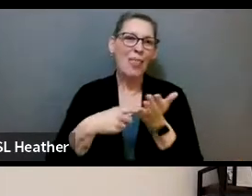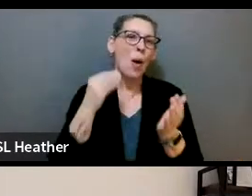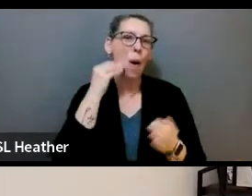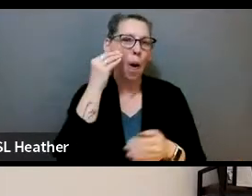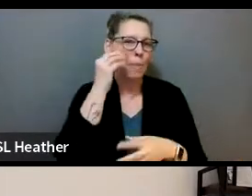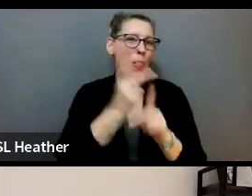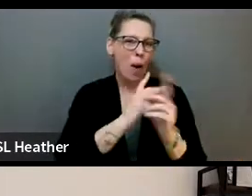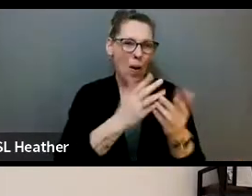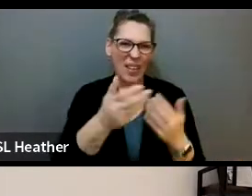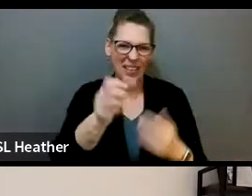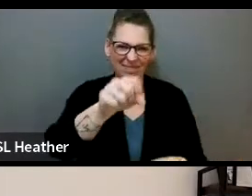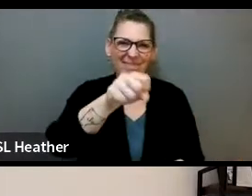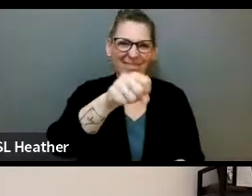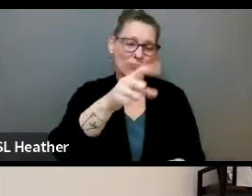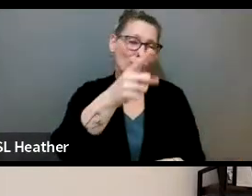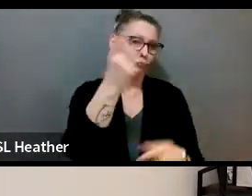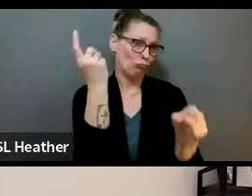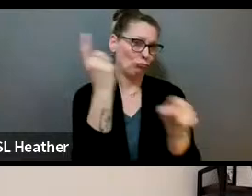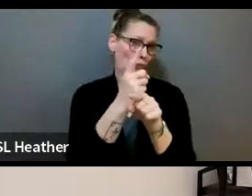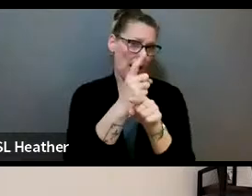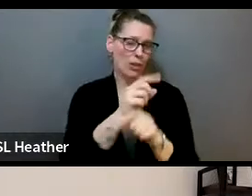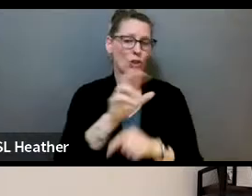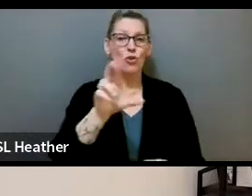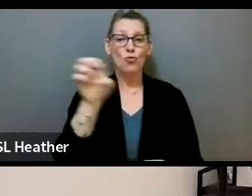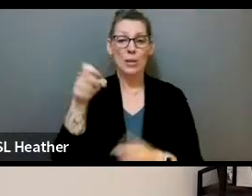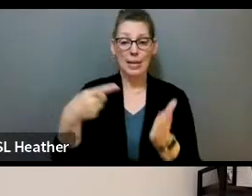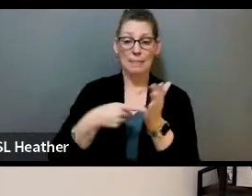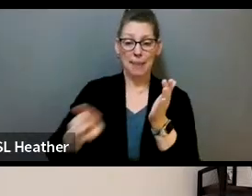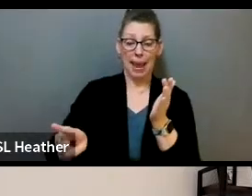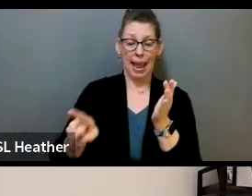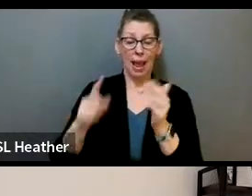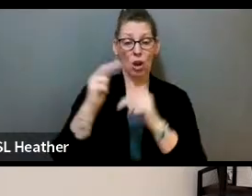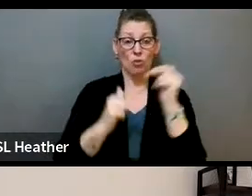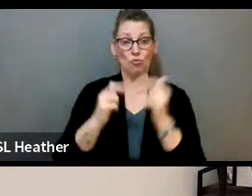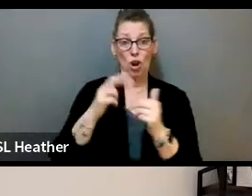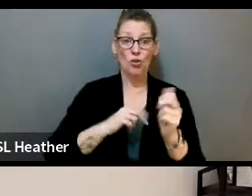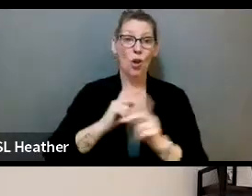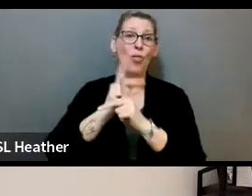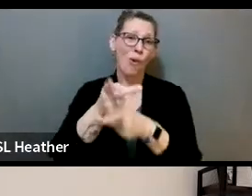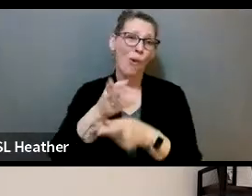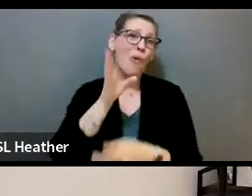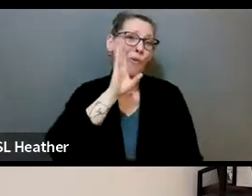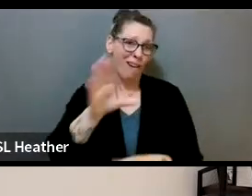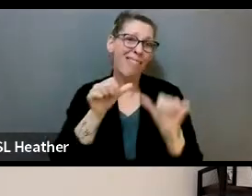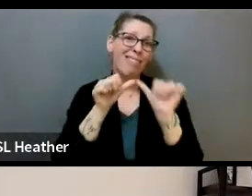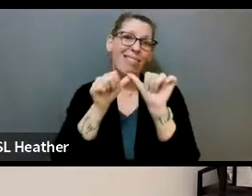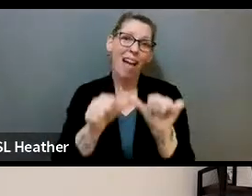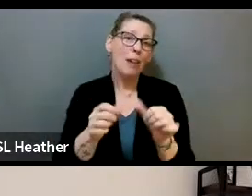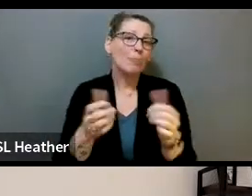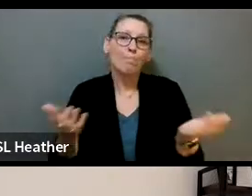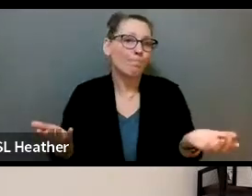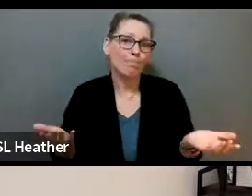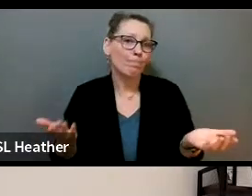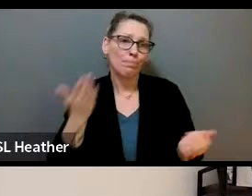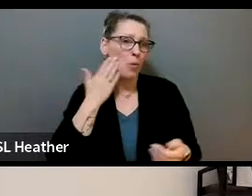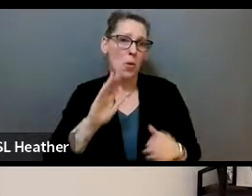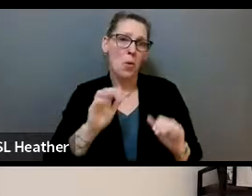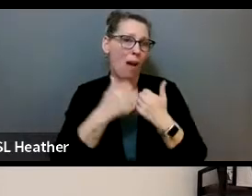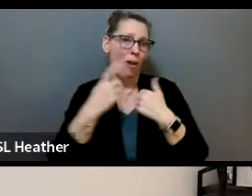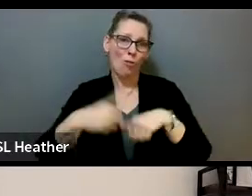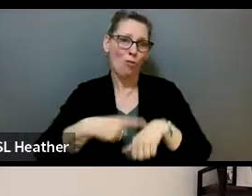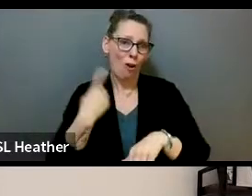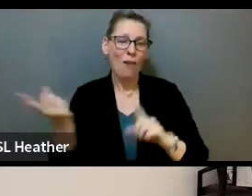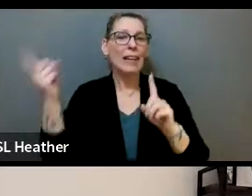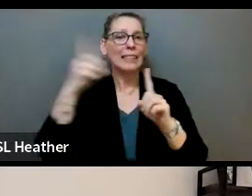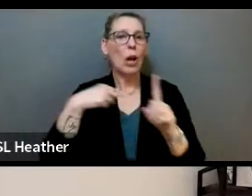right that the loan, repaying that construction loan would last, and we don't know how long it would last until we actually have